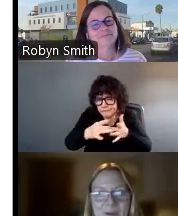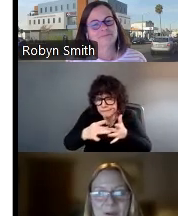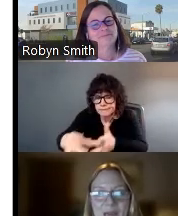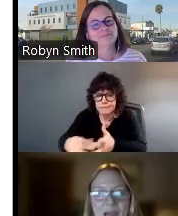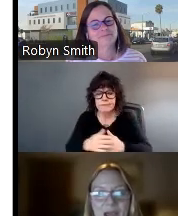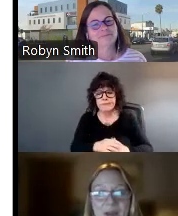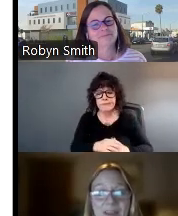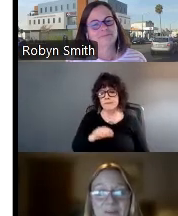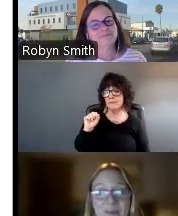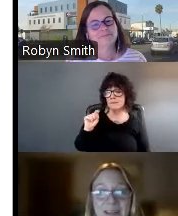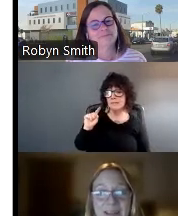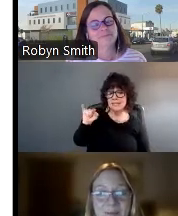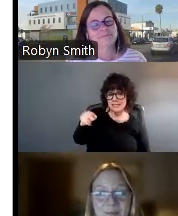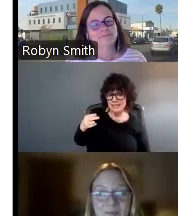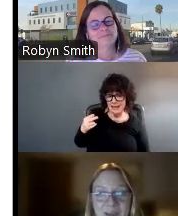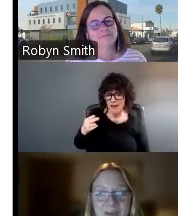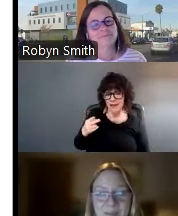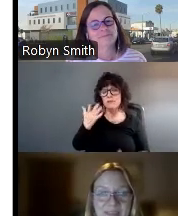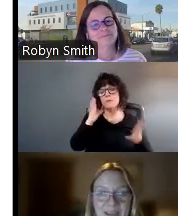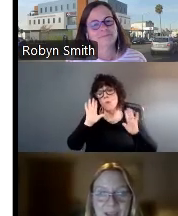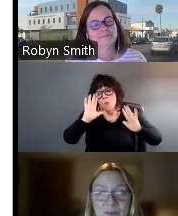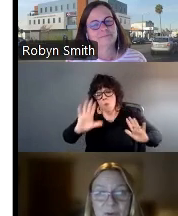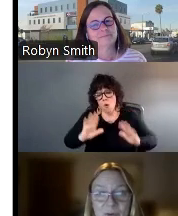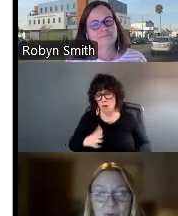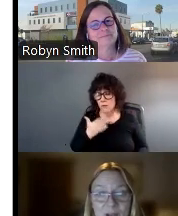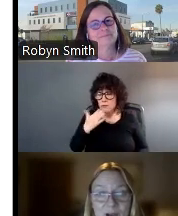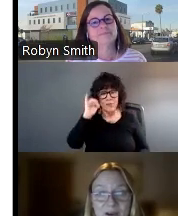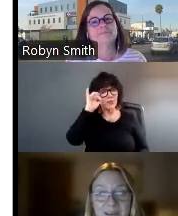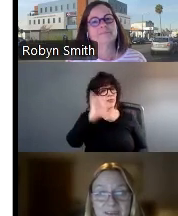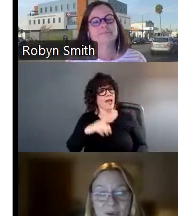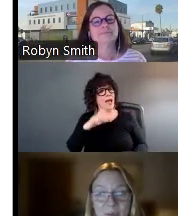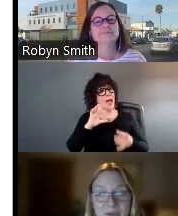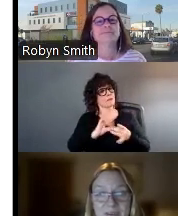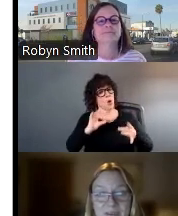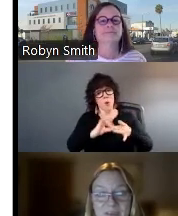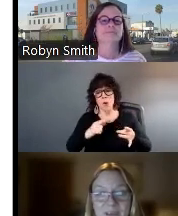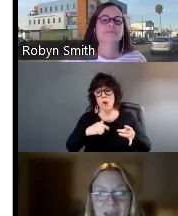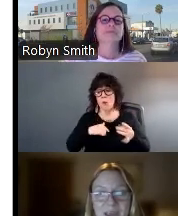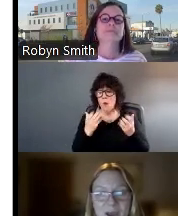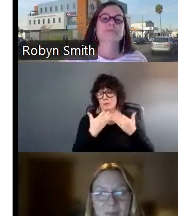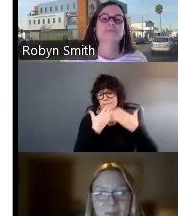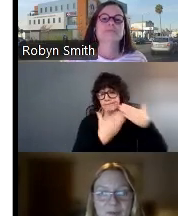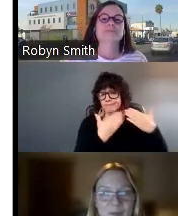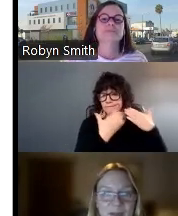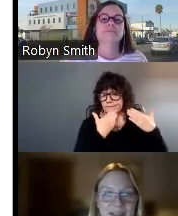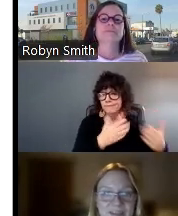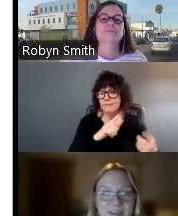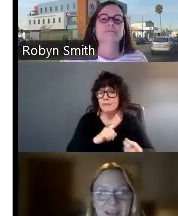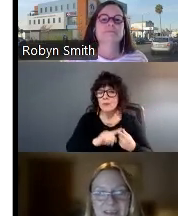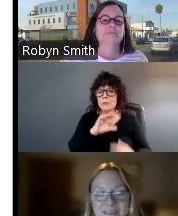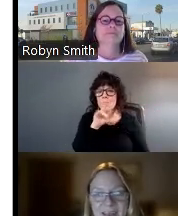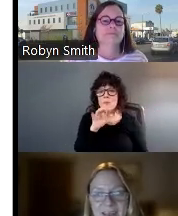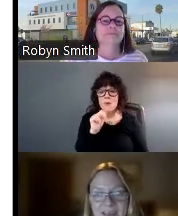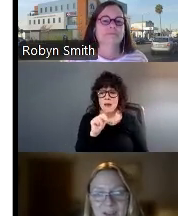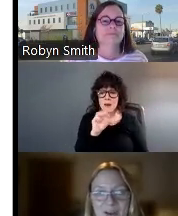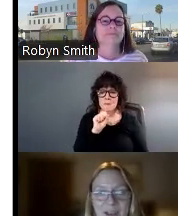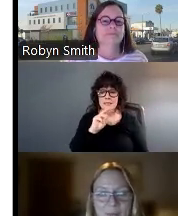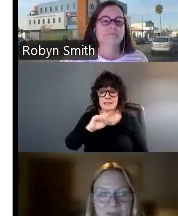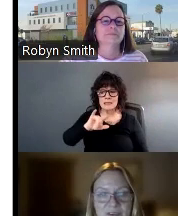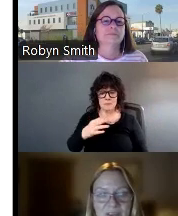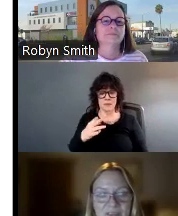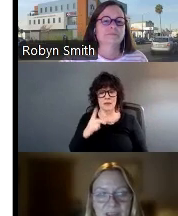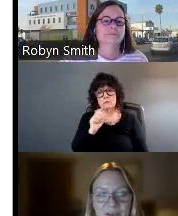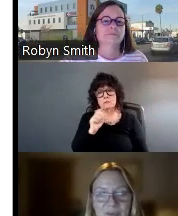panel. And a really, really big thank you to all our interpreters, both Spanish and ASL, and